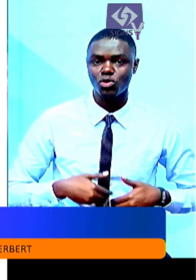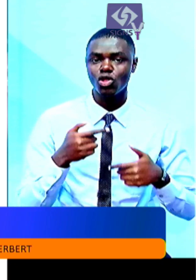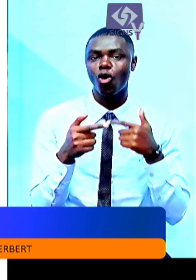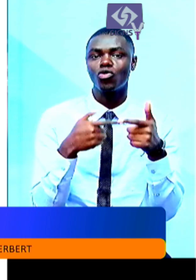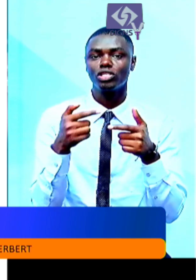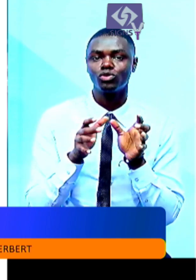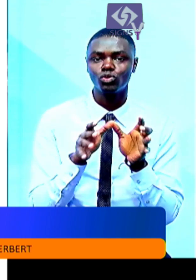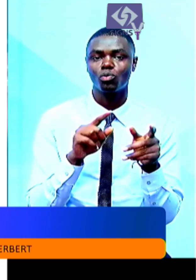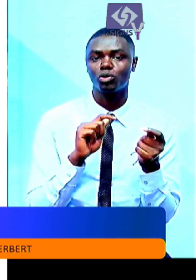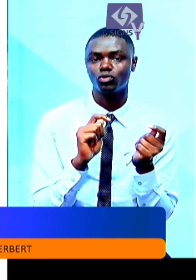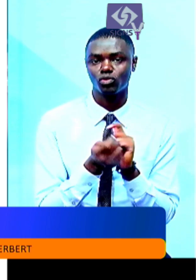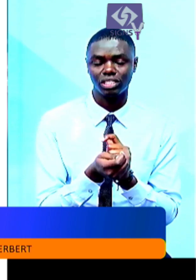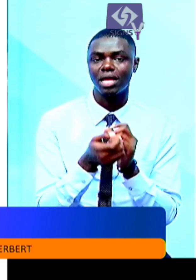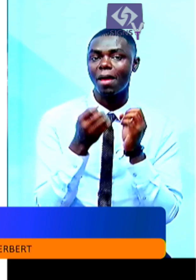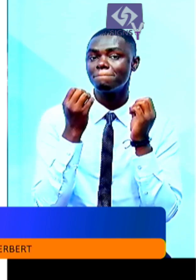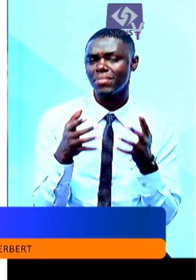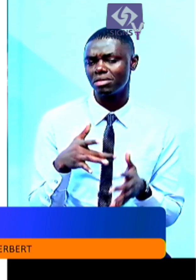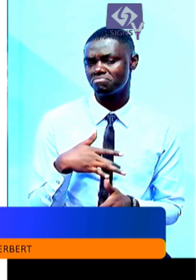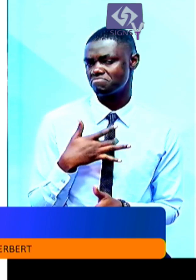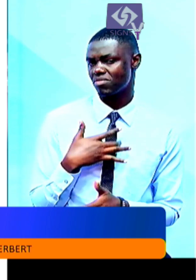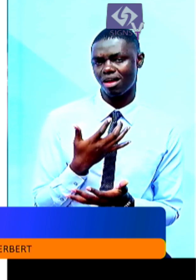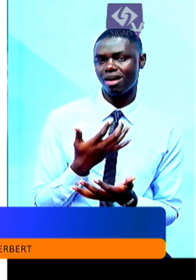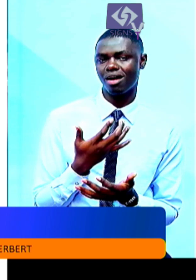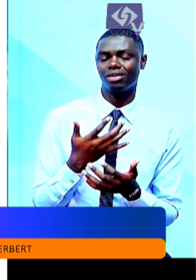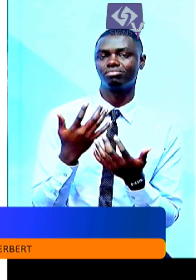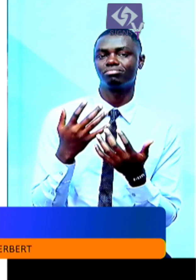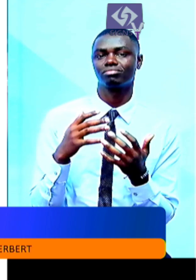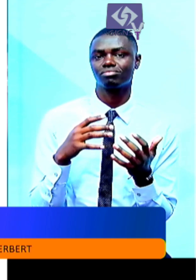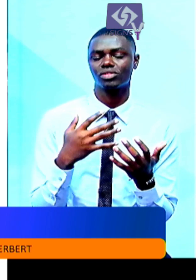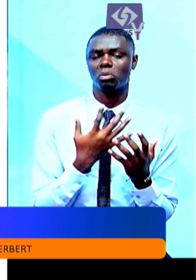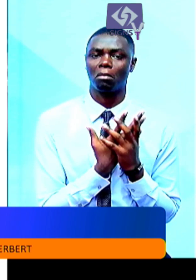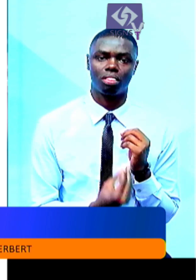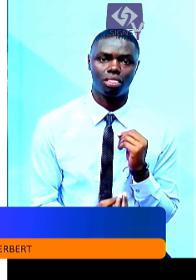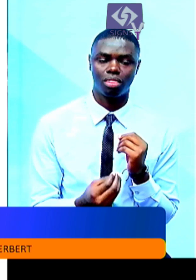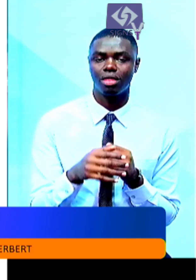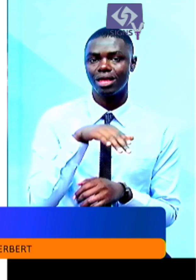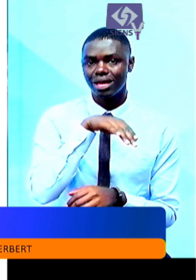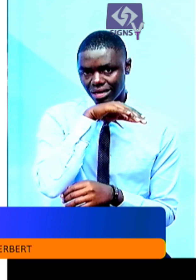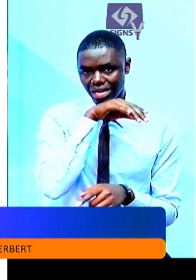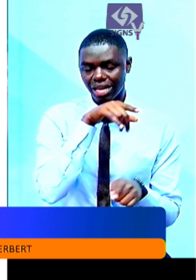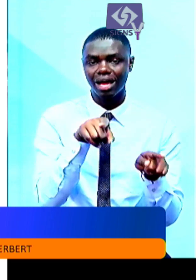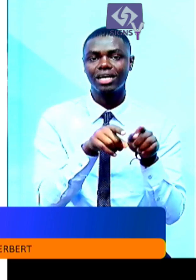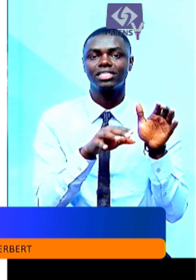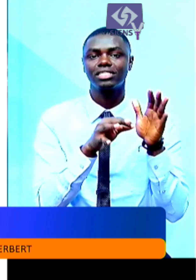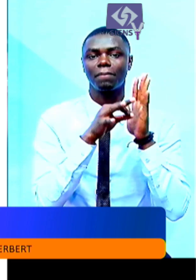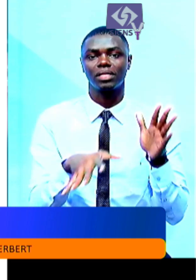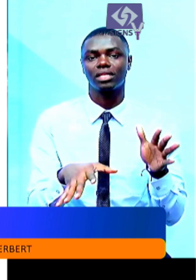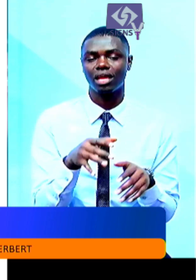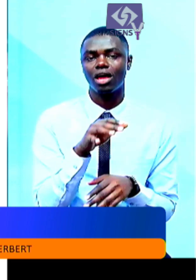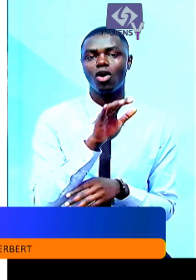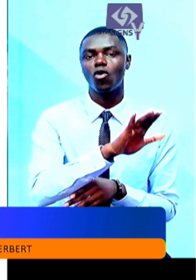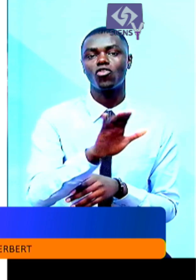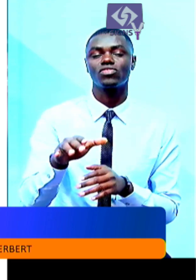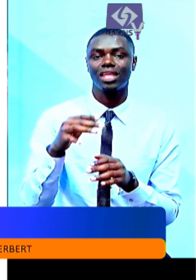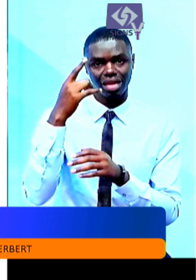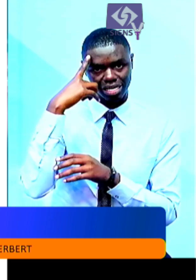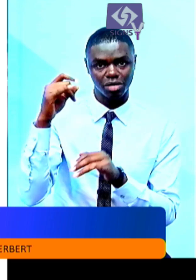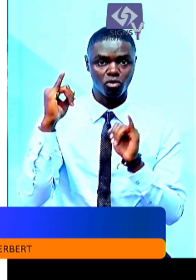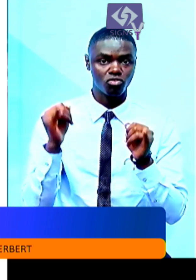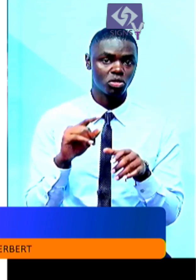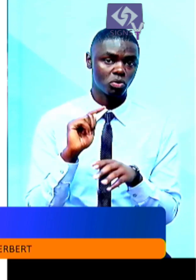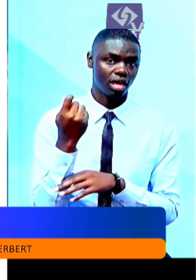push for change, many feel let down. They see Raila as a betrayer of their dream for a new Kenya.